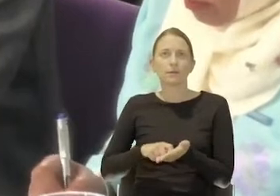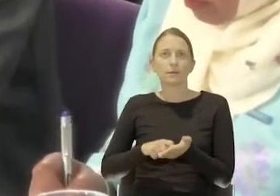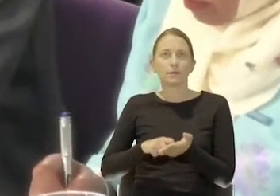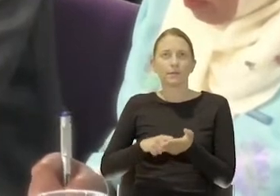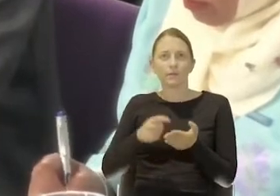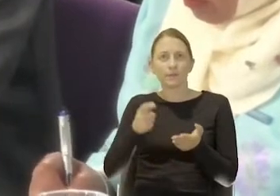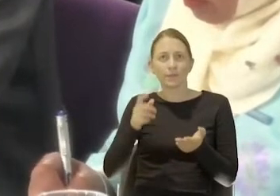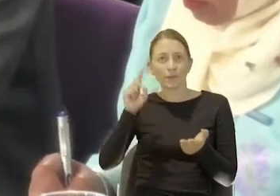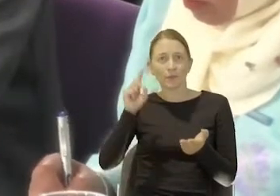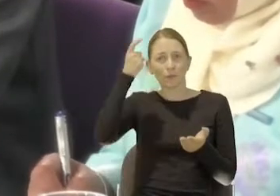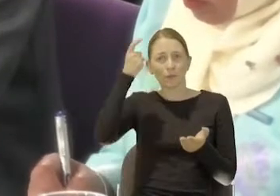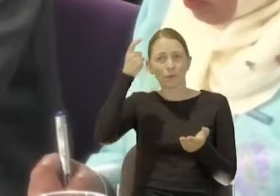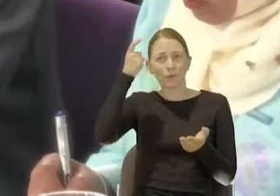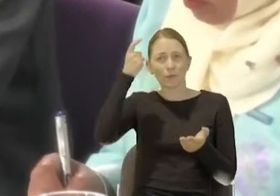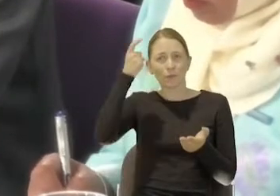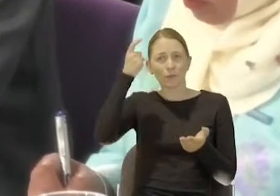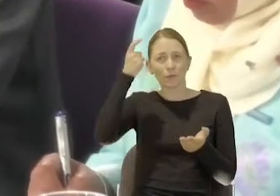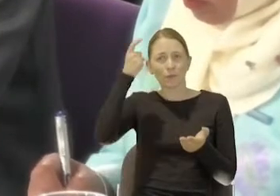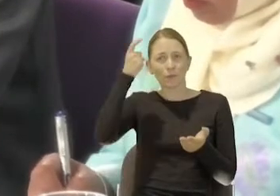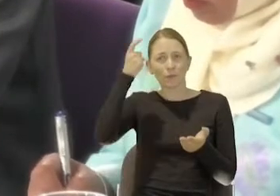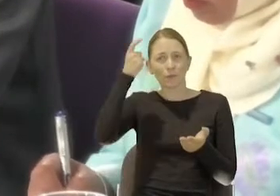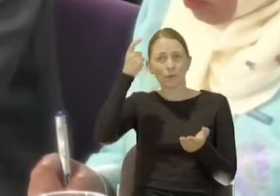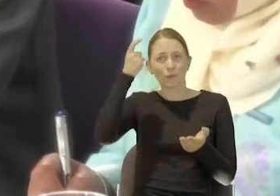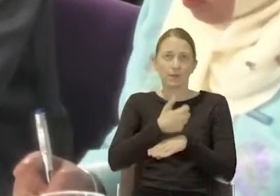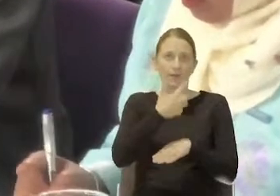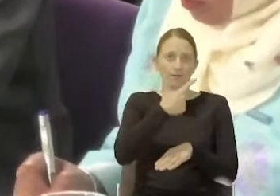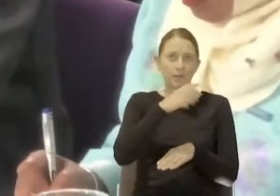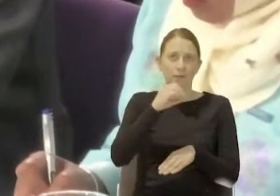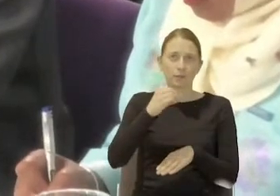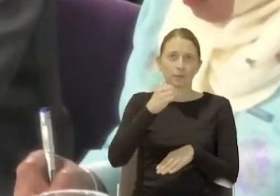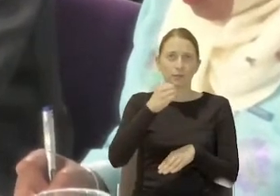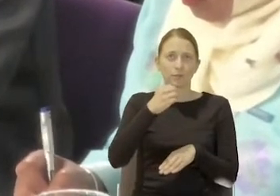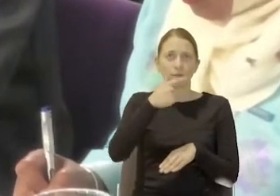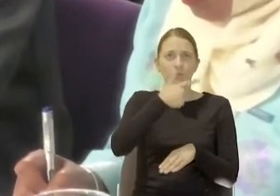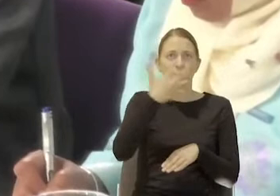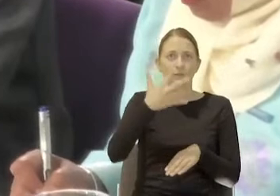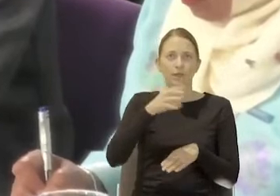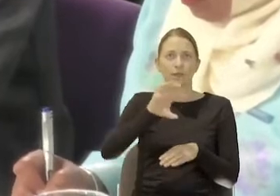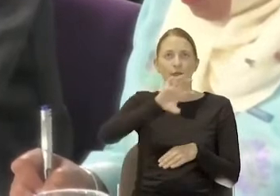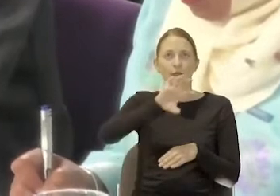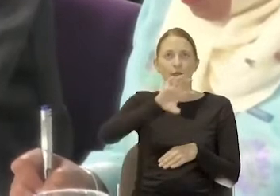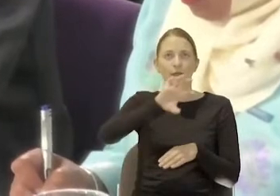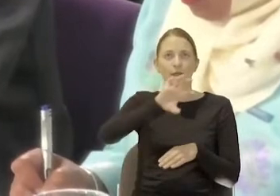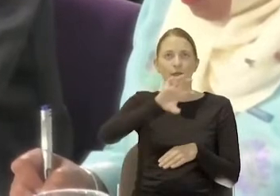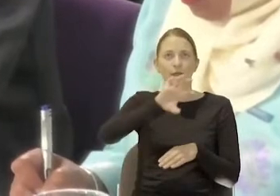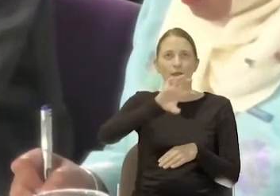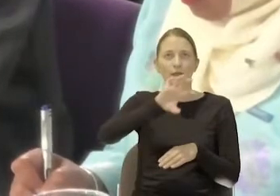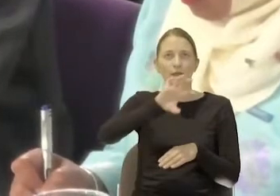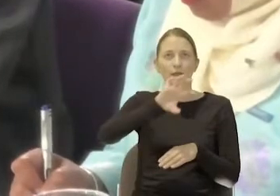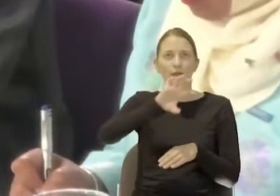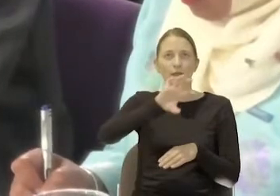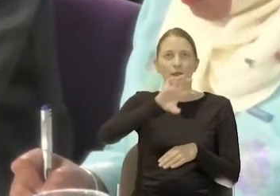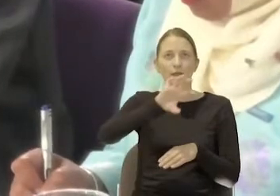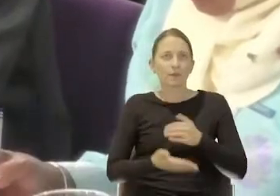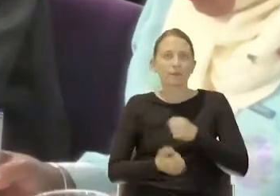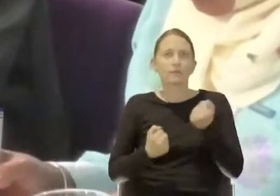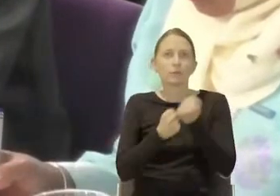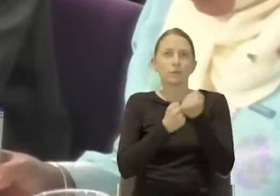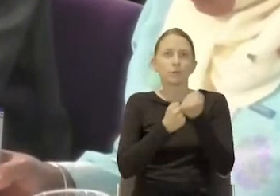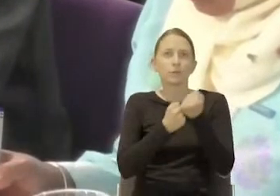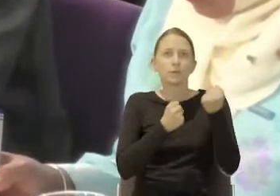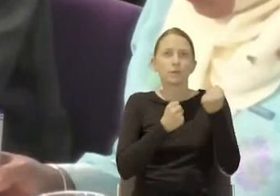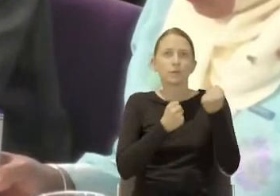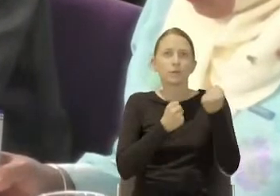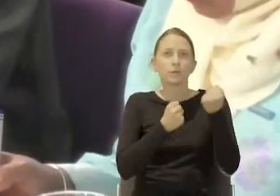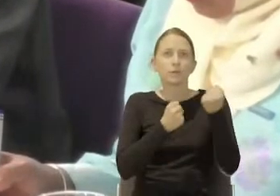reports prepared by many of the governments represented here today, for which I'm very grateful for that.